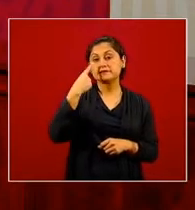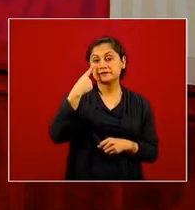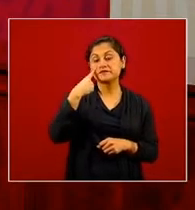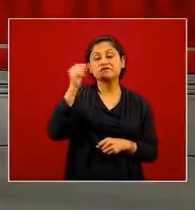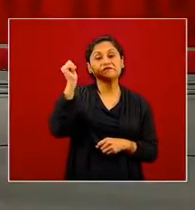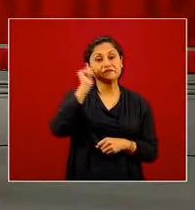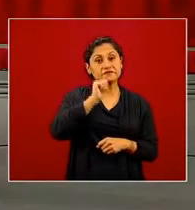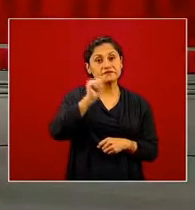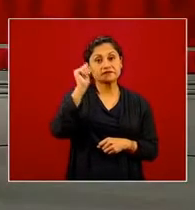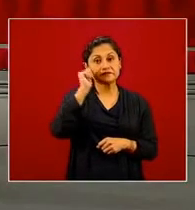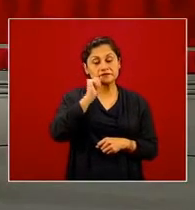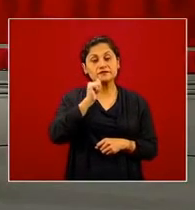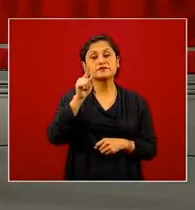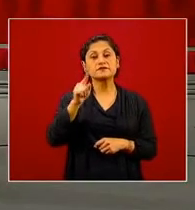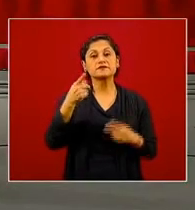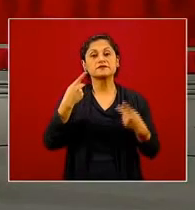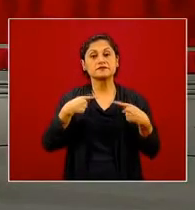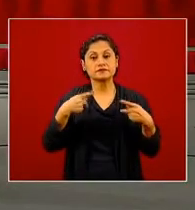something different?